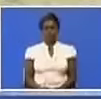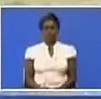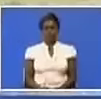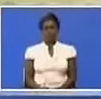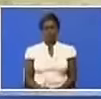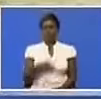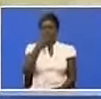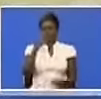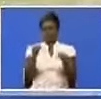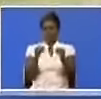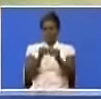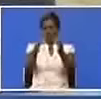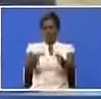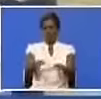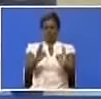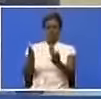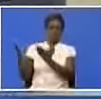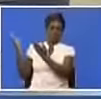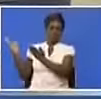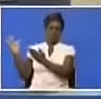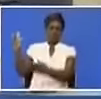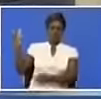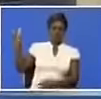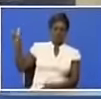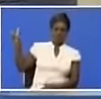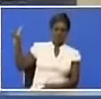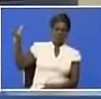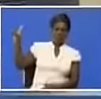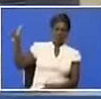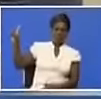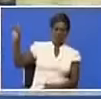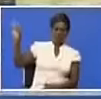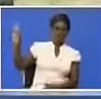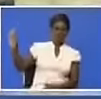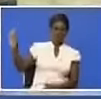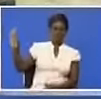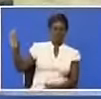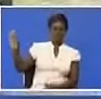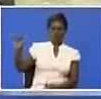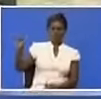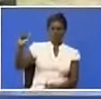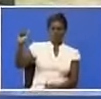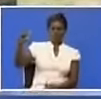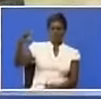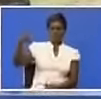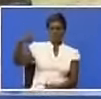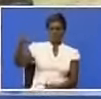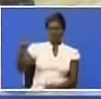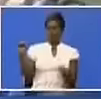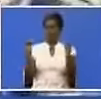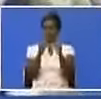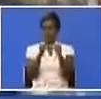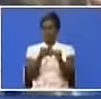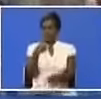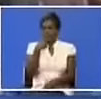We met these officers, some from the KDF, at the area's chief's office in Sacho. And when we approached them,